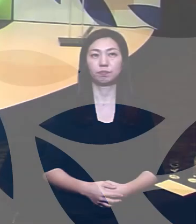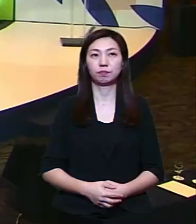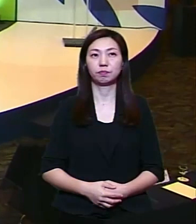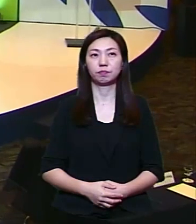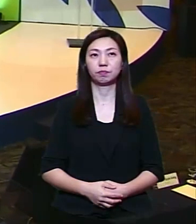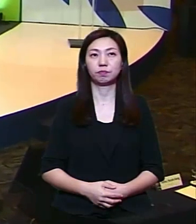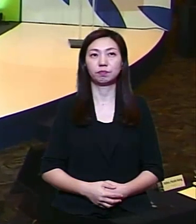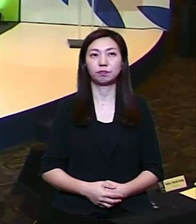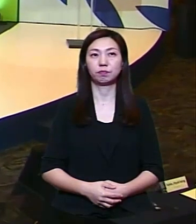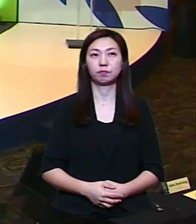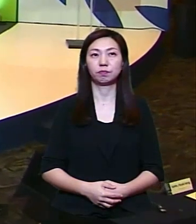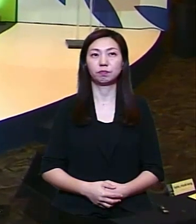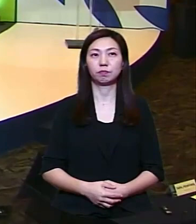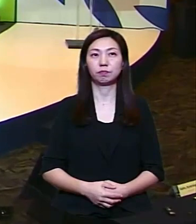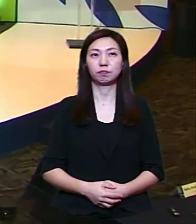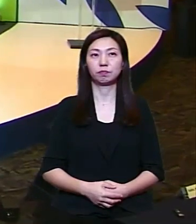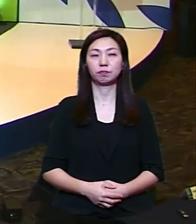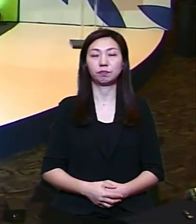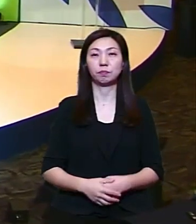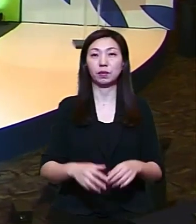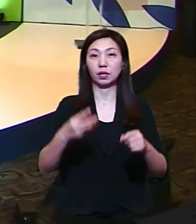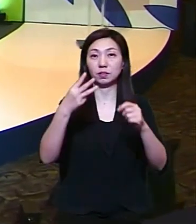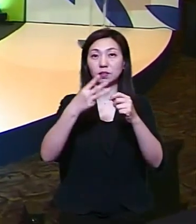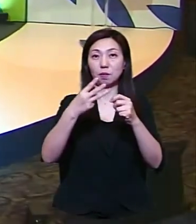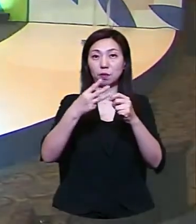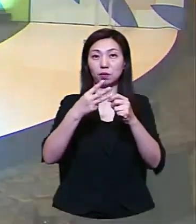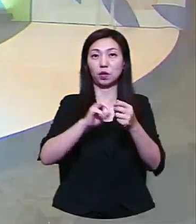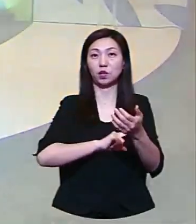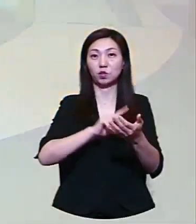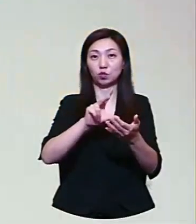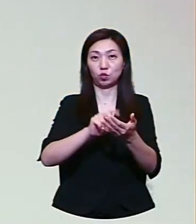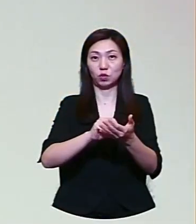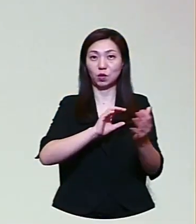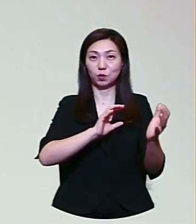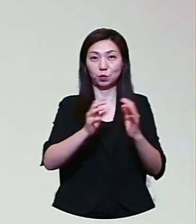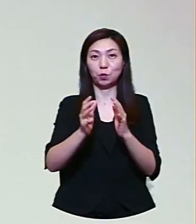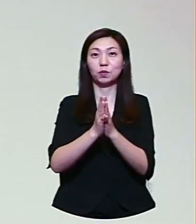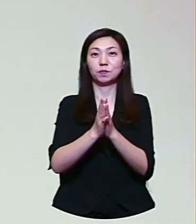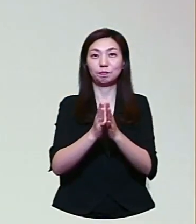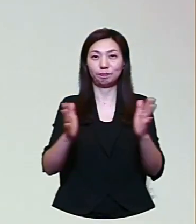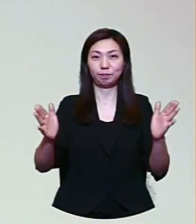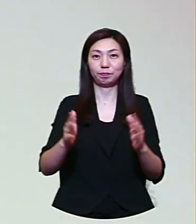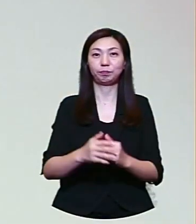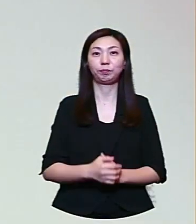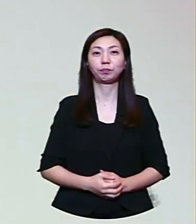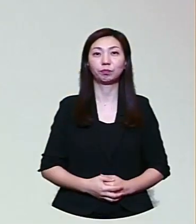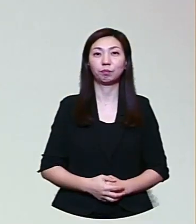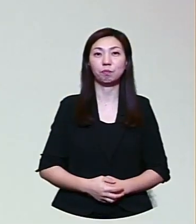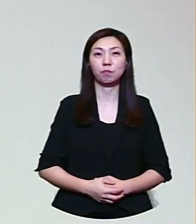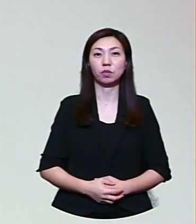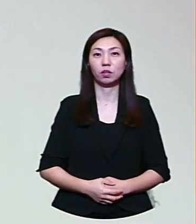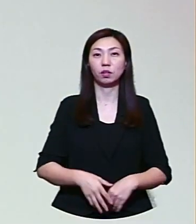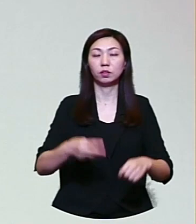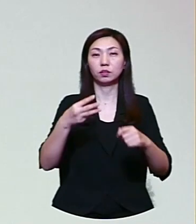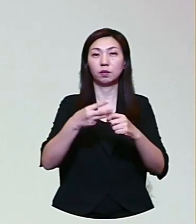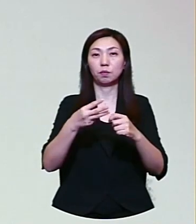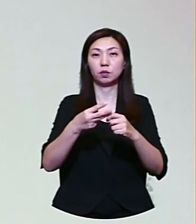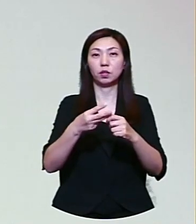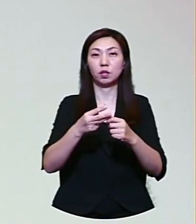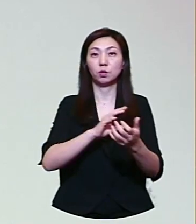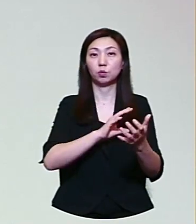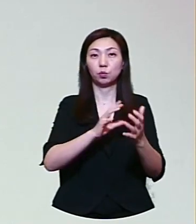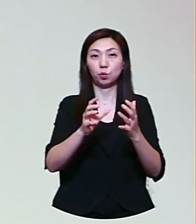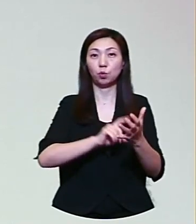Now let us begin the third session of the 14th Seoul ODA International Conference. Session 3 will discuss creating